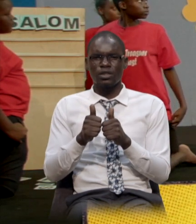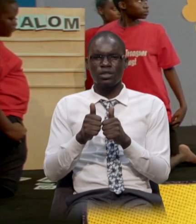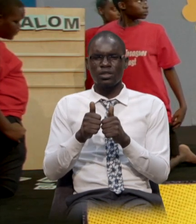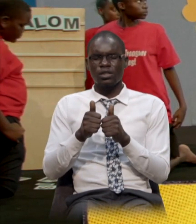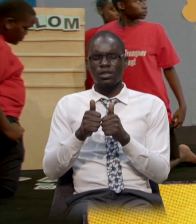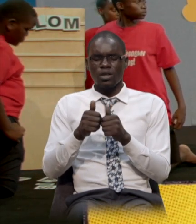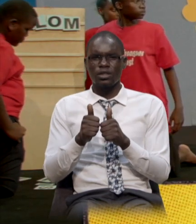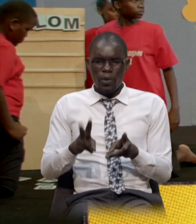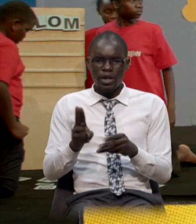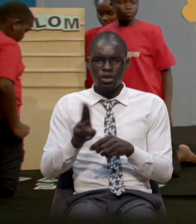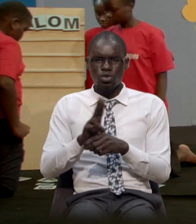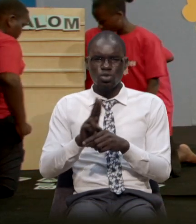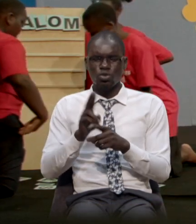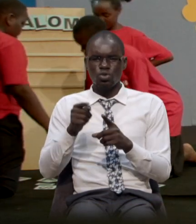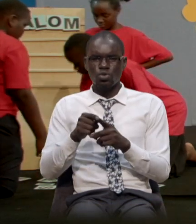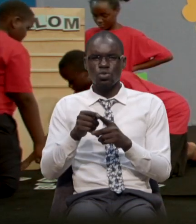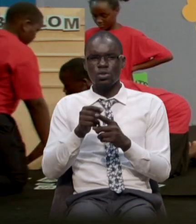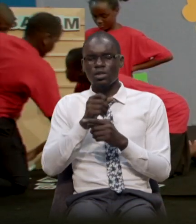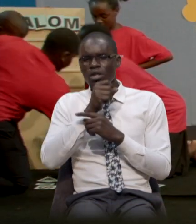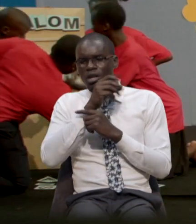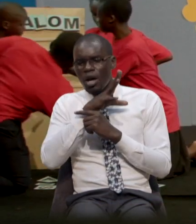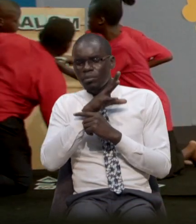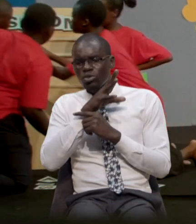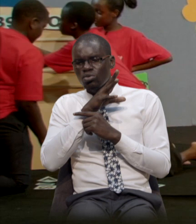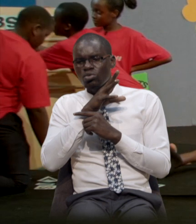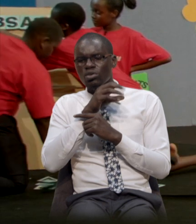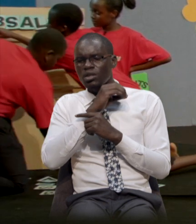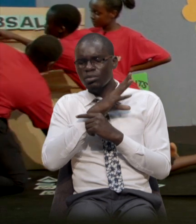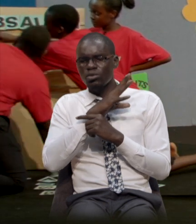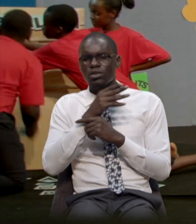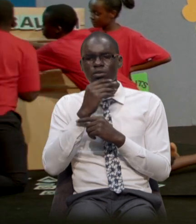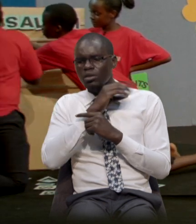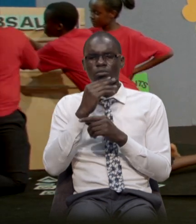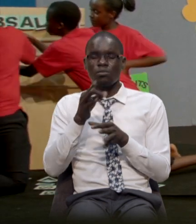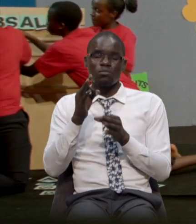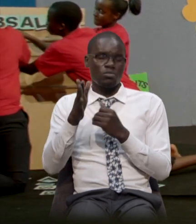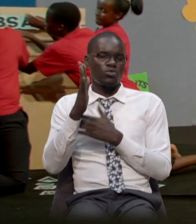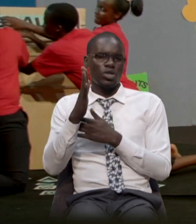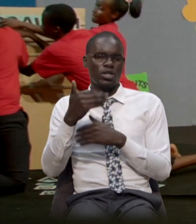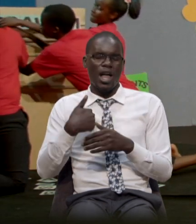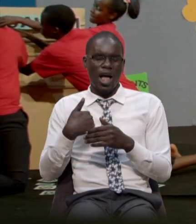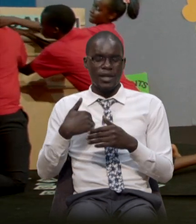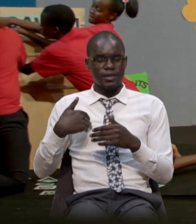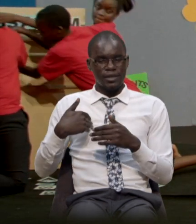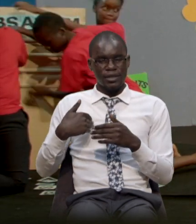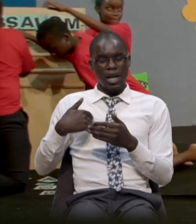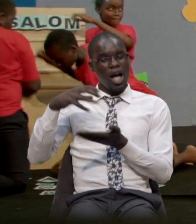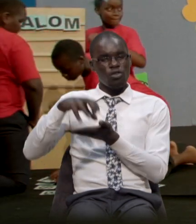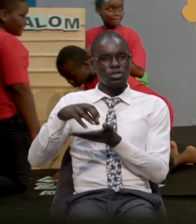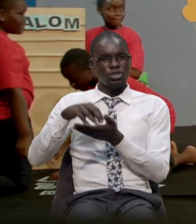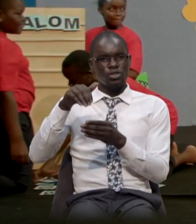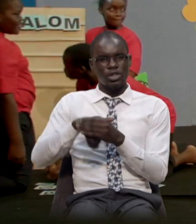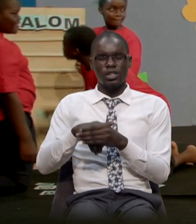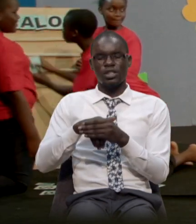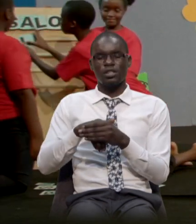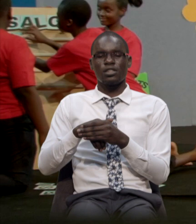man of God? That man had a condition in his body, huh? That made those boys to abuse him,